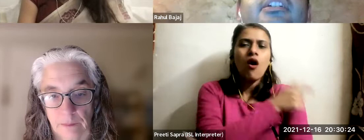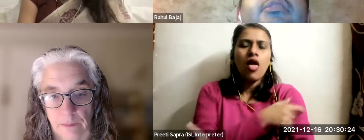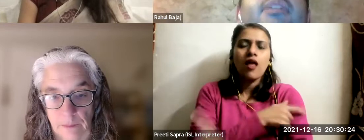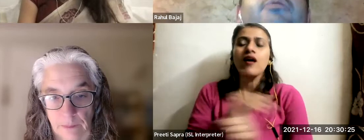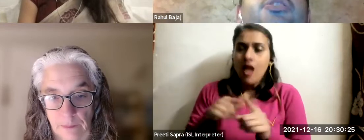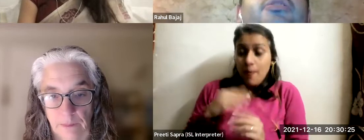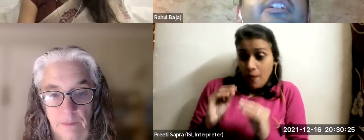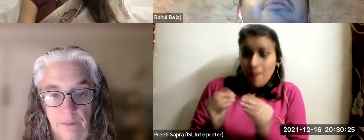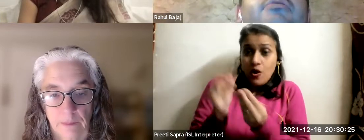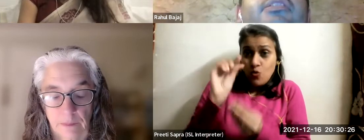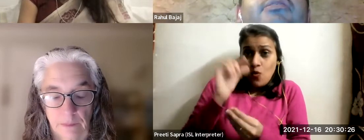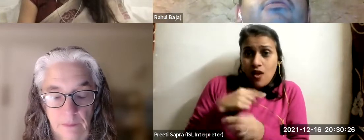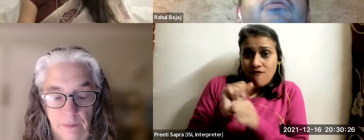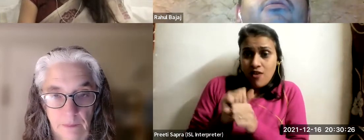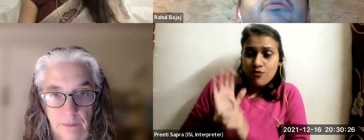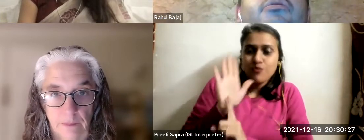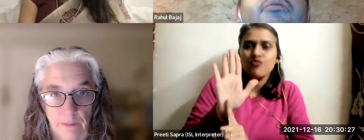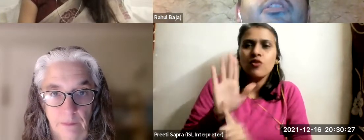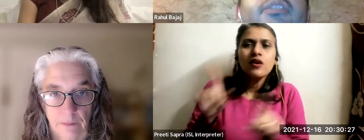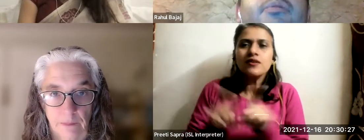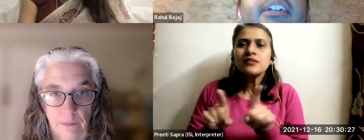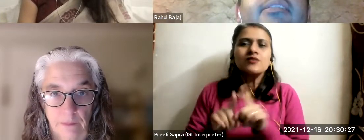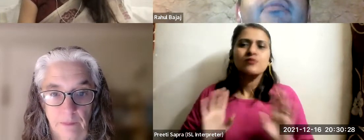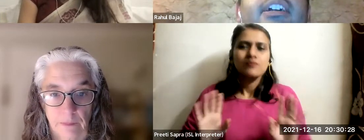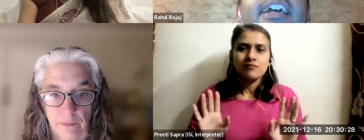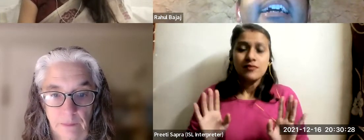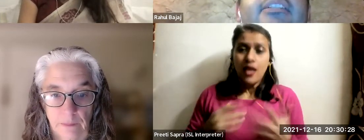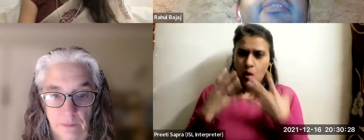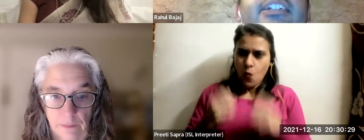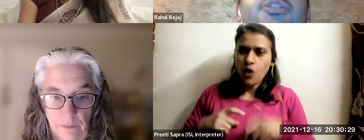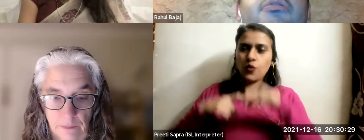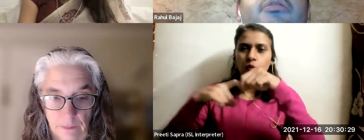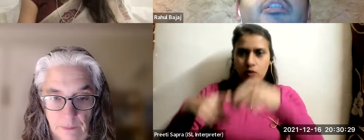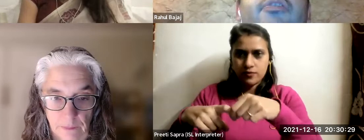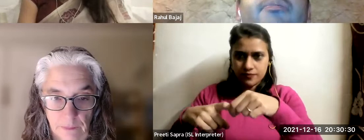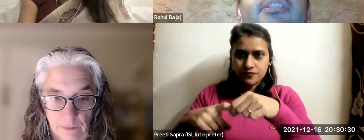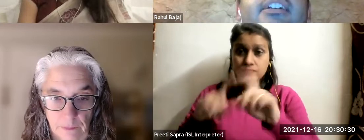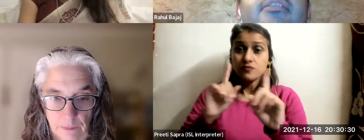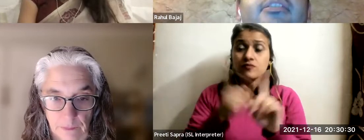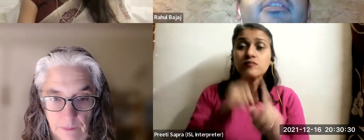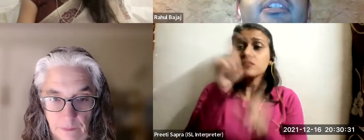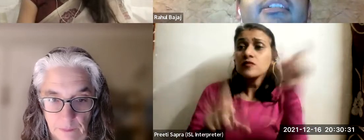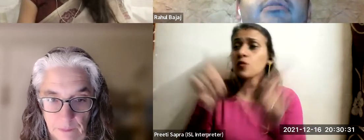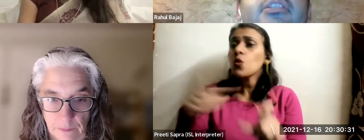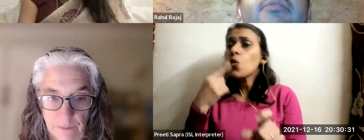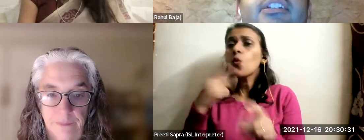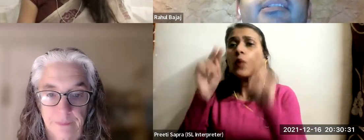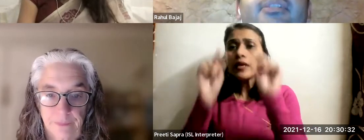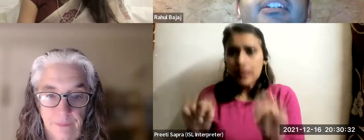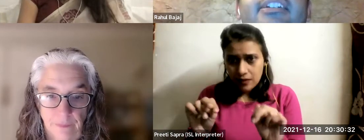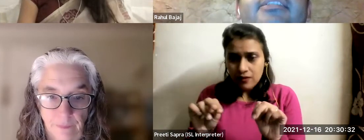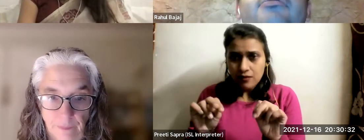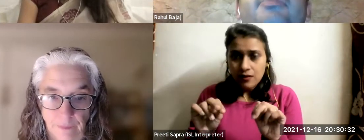heart. So my question really to you is this: so service providers is one actor we reached out to, law firms is the other, the third is users